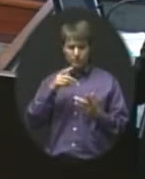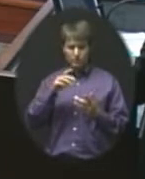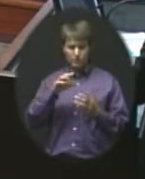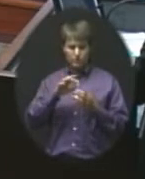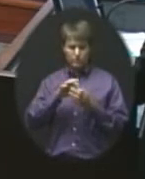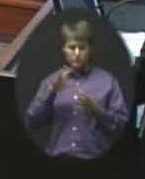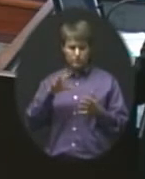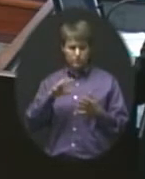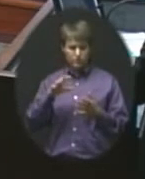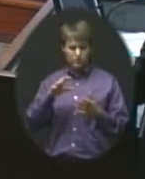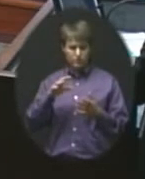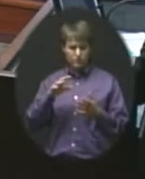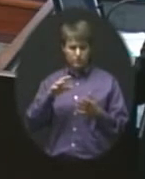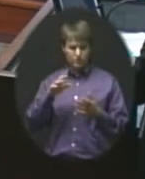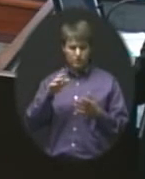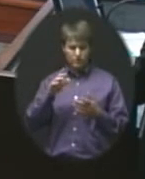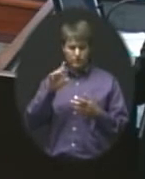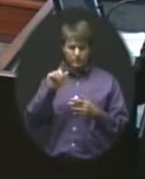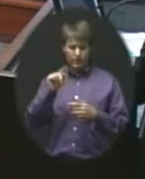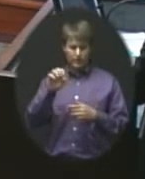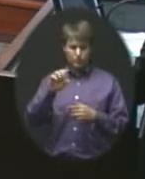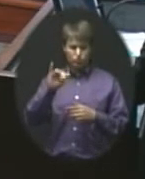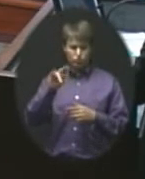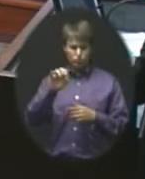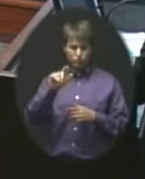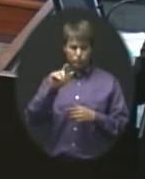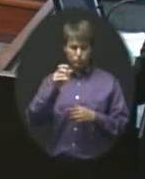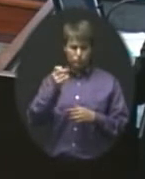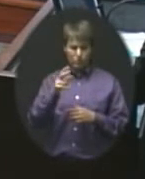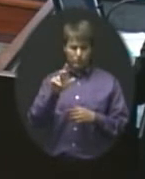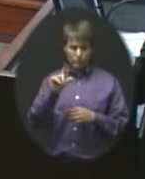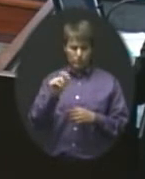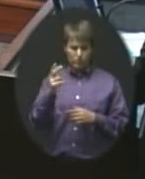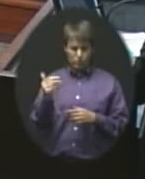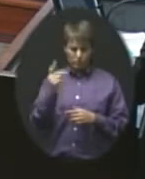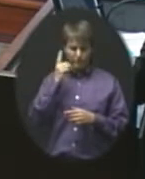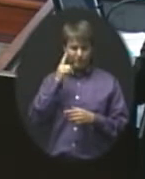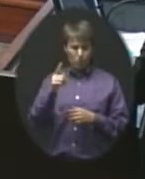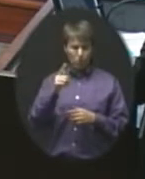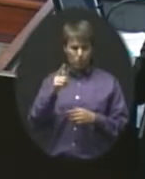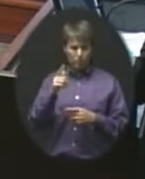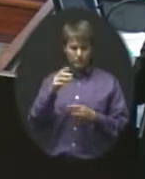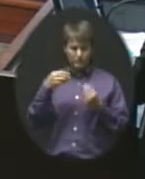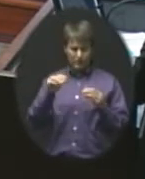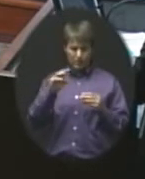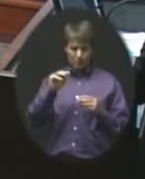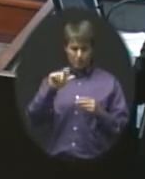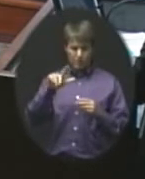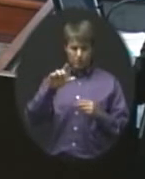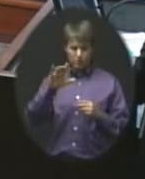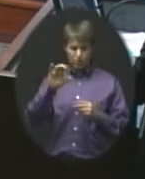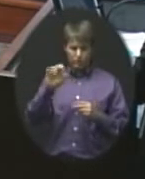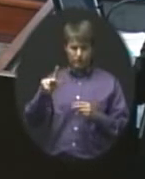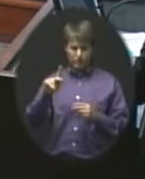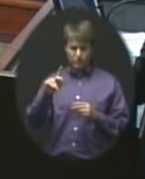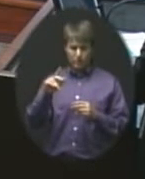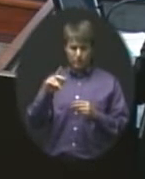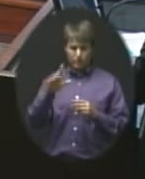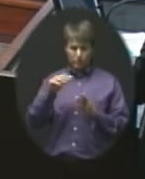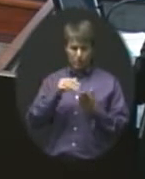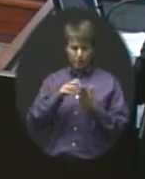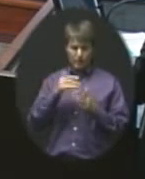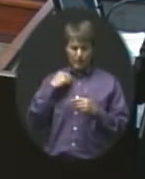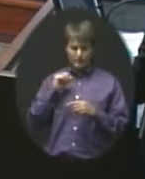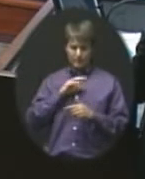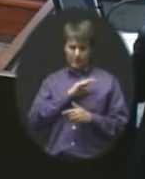dated June 12, 2013 for the sale of the Mill Creek property, and in addition, staff is directed to remove the for